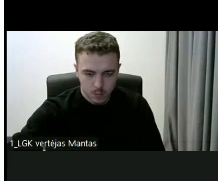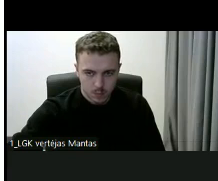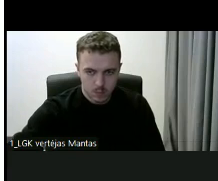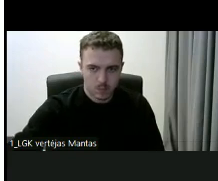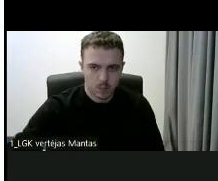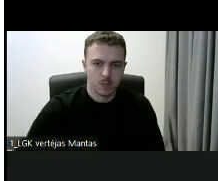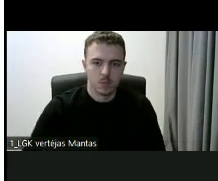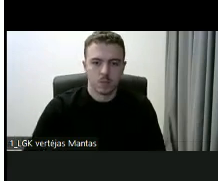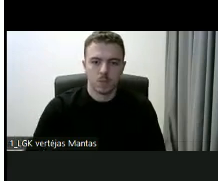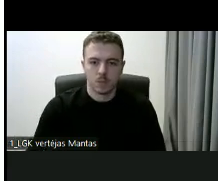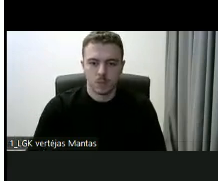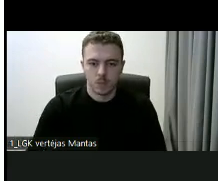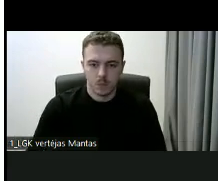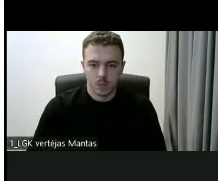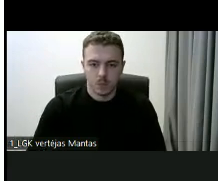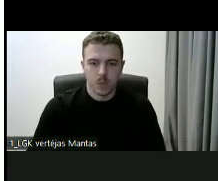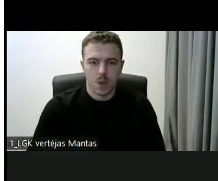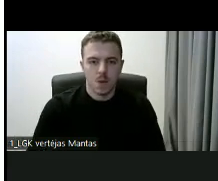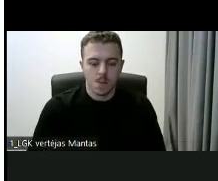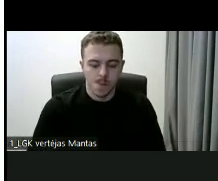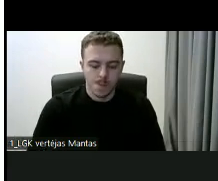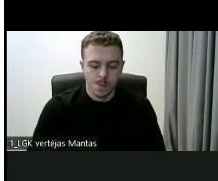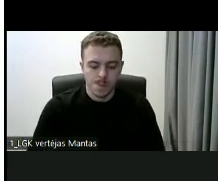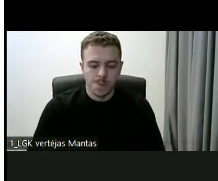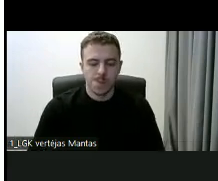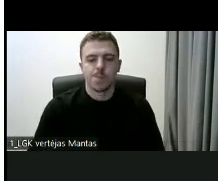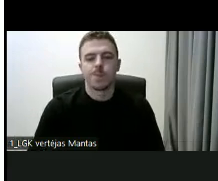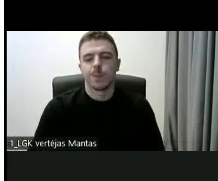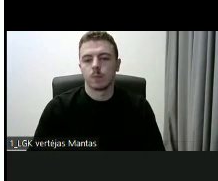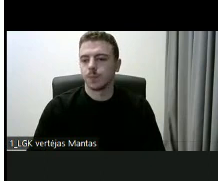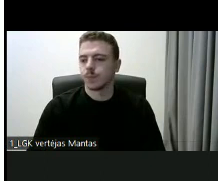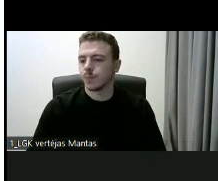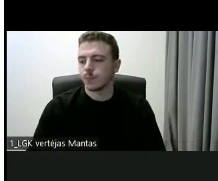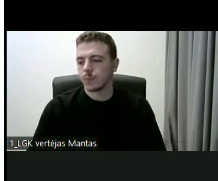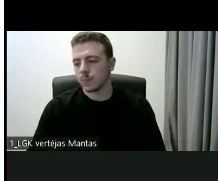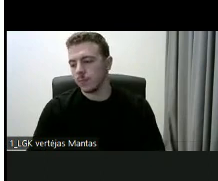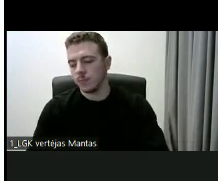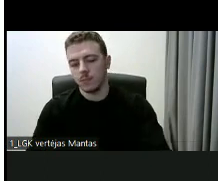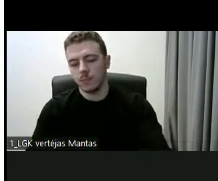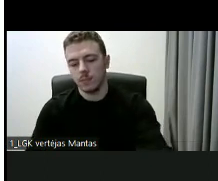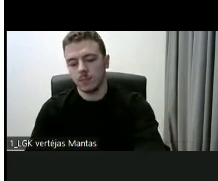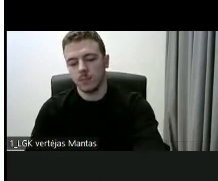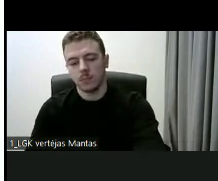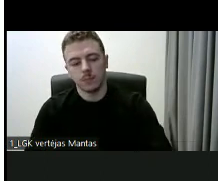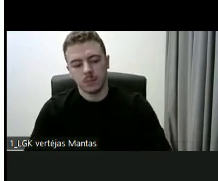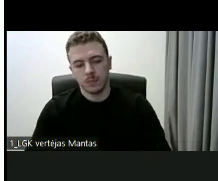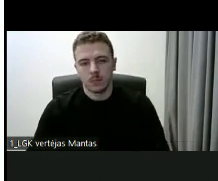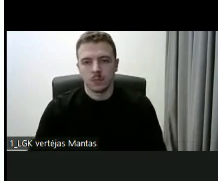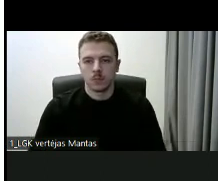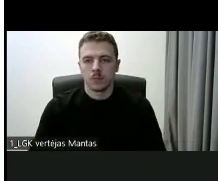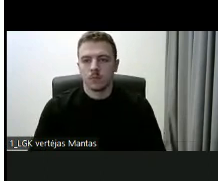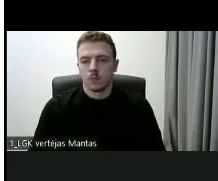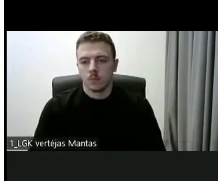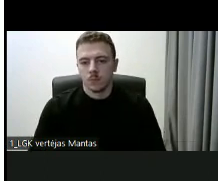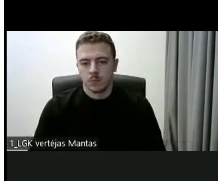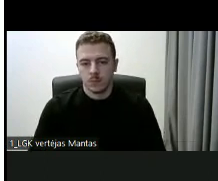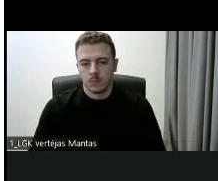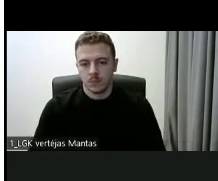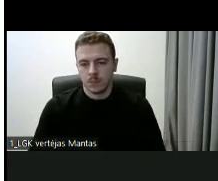following these sessions, a point worth consideration is that any